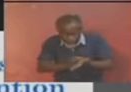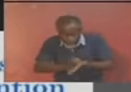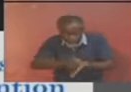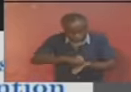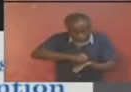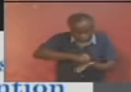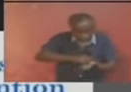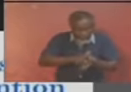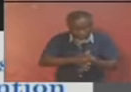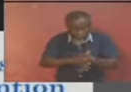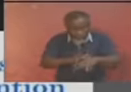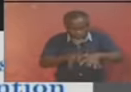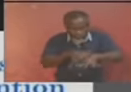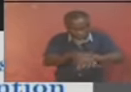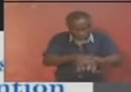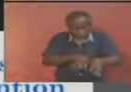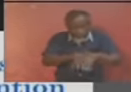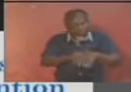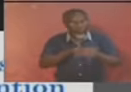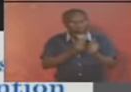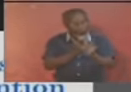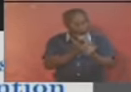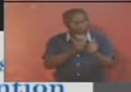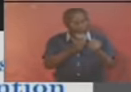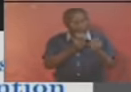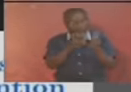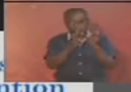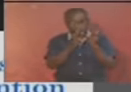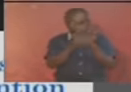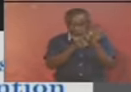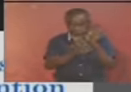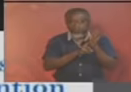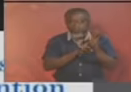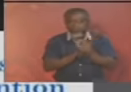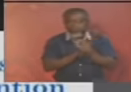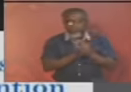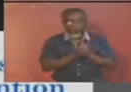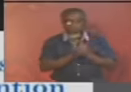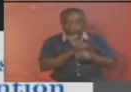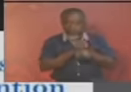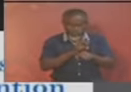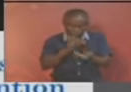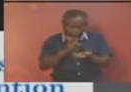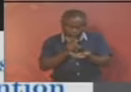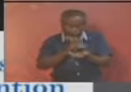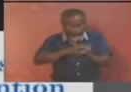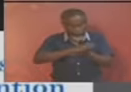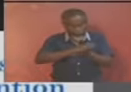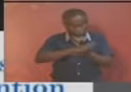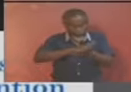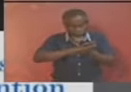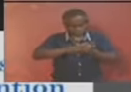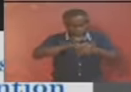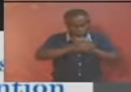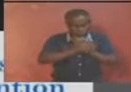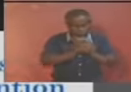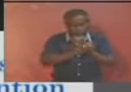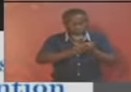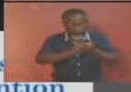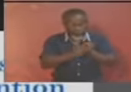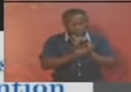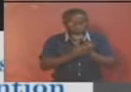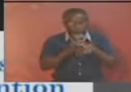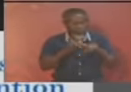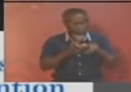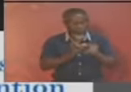face mask. That's really, really important because the masks prevent you from possibly contaminating others and prevent